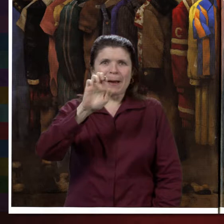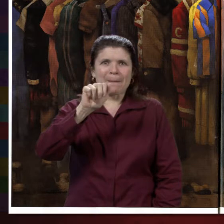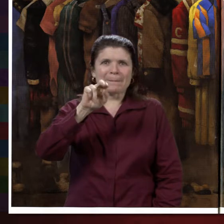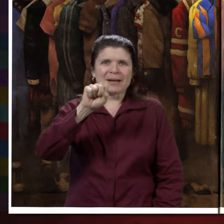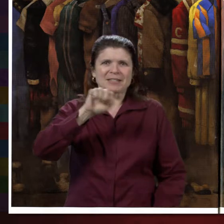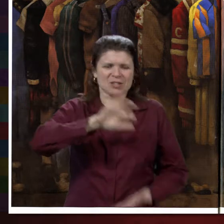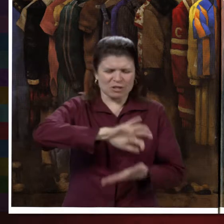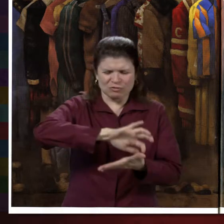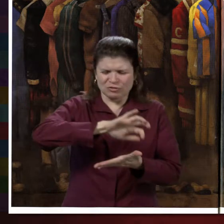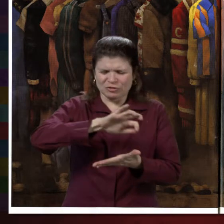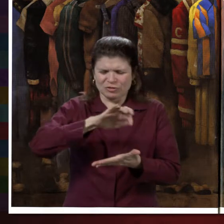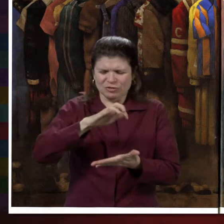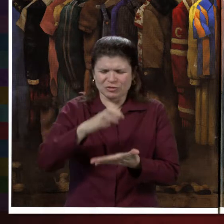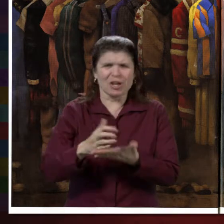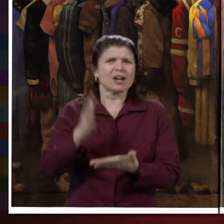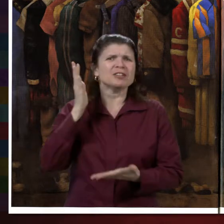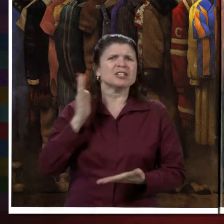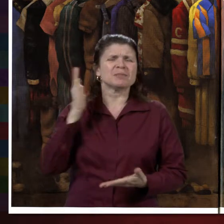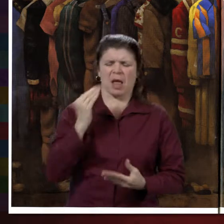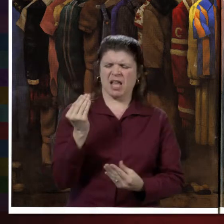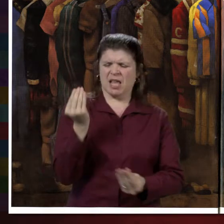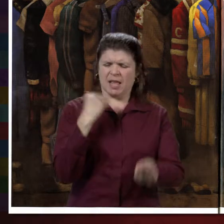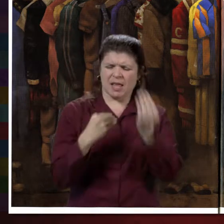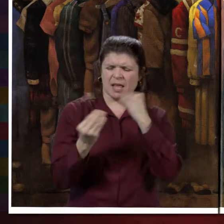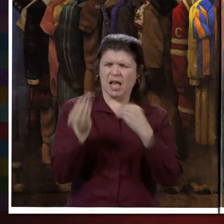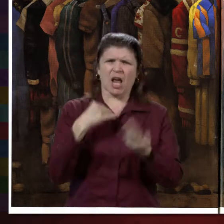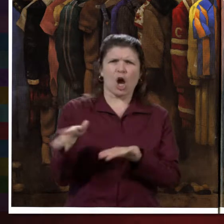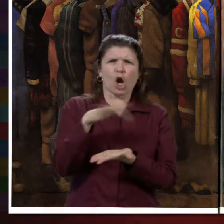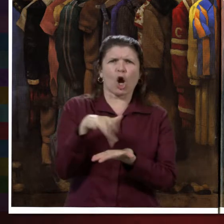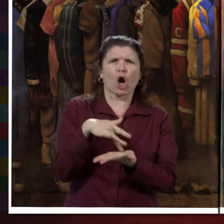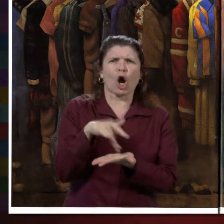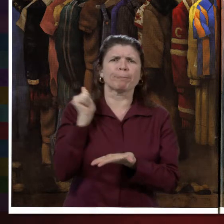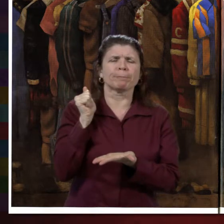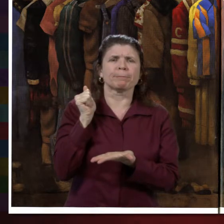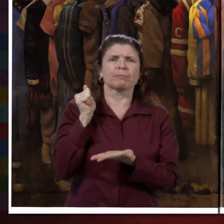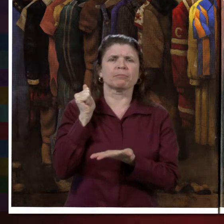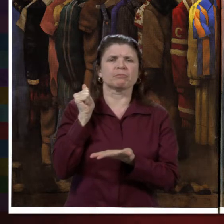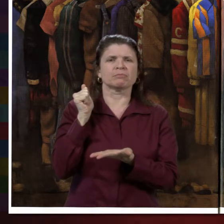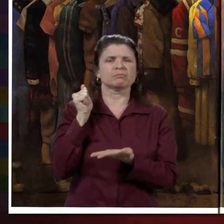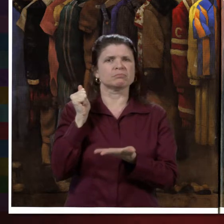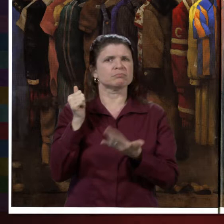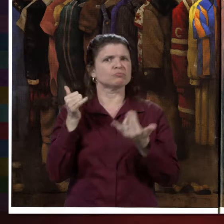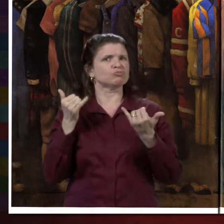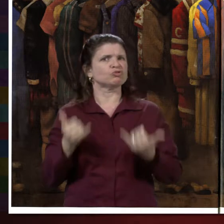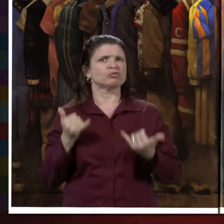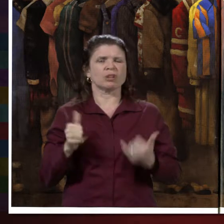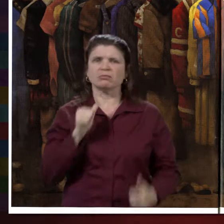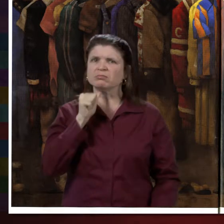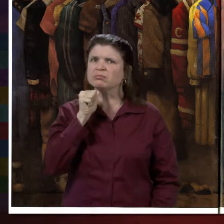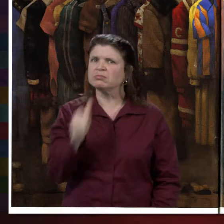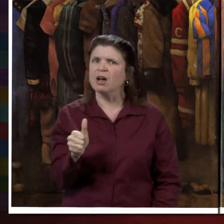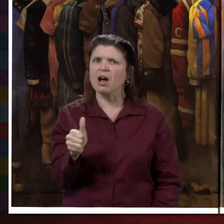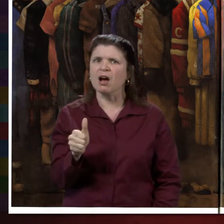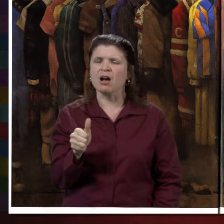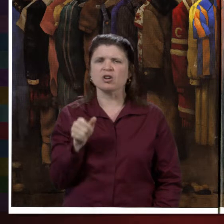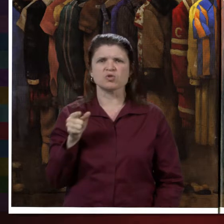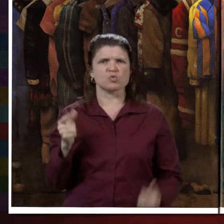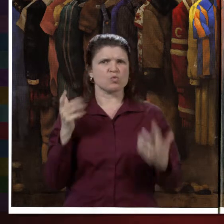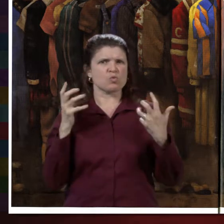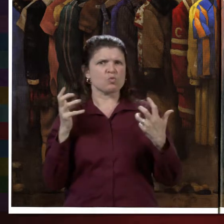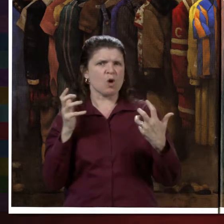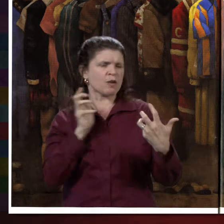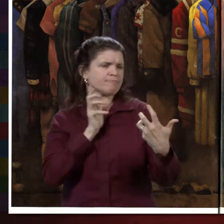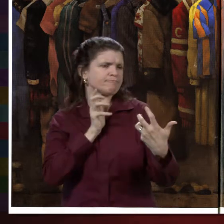Camilla Cream loved lima beans, but she never ate them. All of her friends hated lima